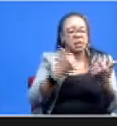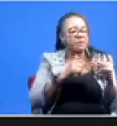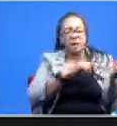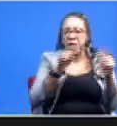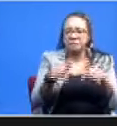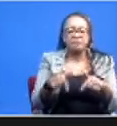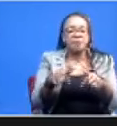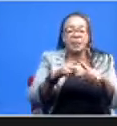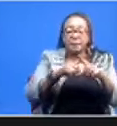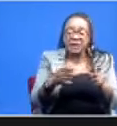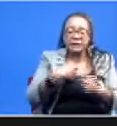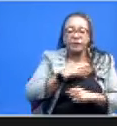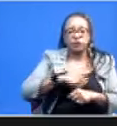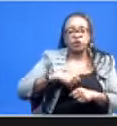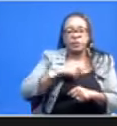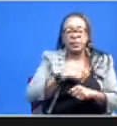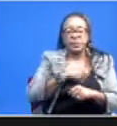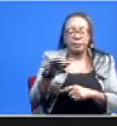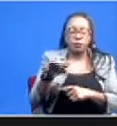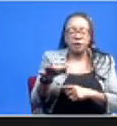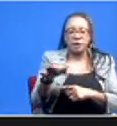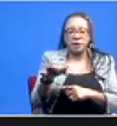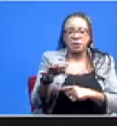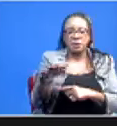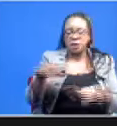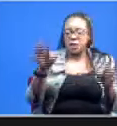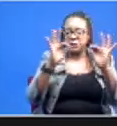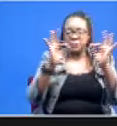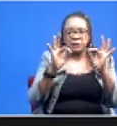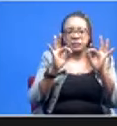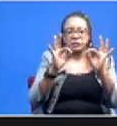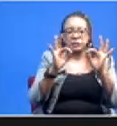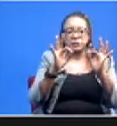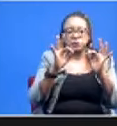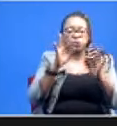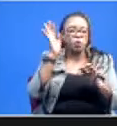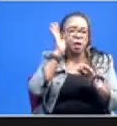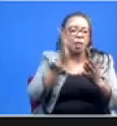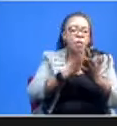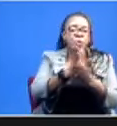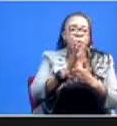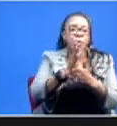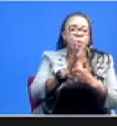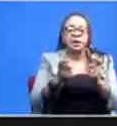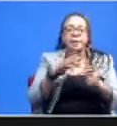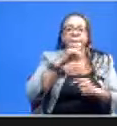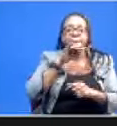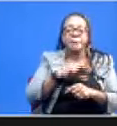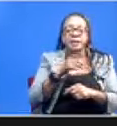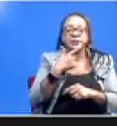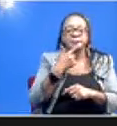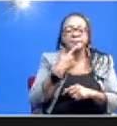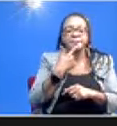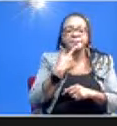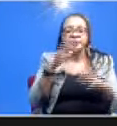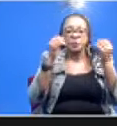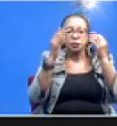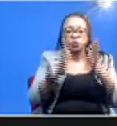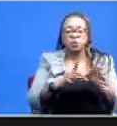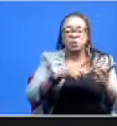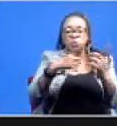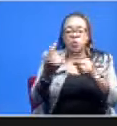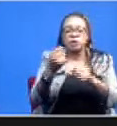rehearsals. But unfortunately this morning, we were surprised to hear through the media that the parent is claiming that the student